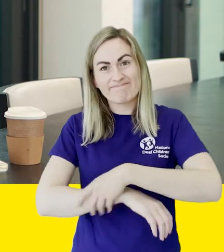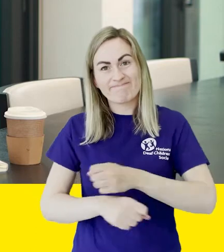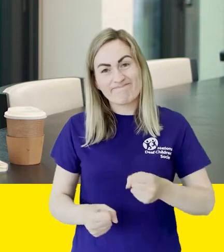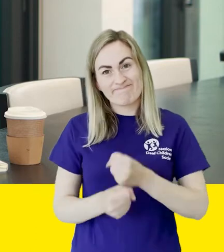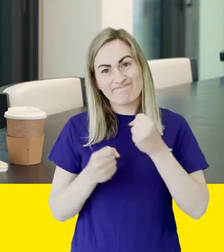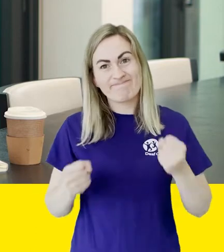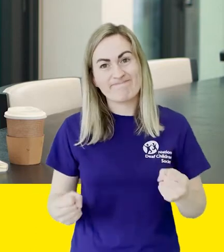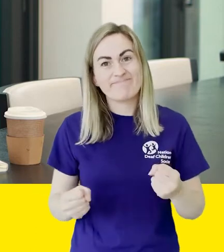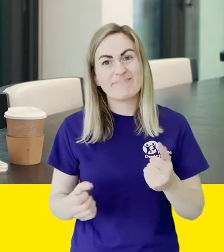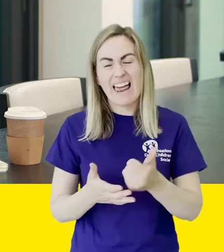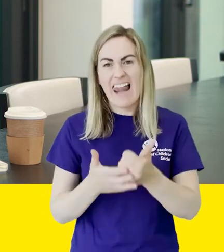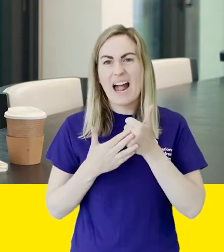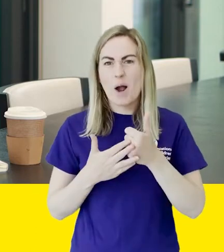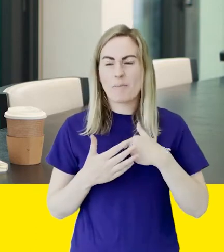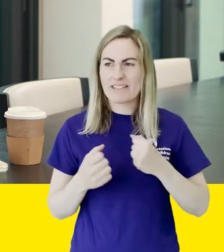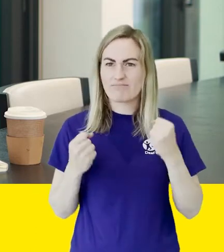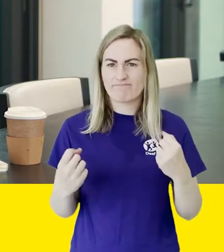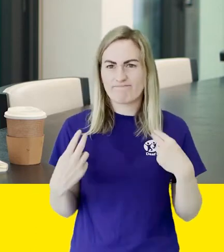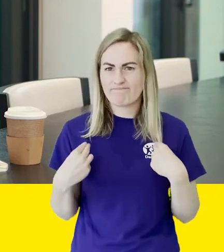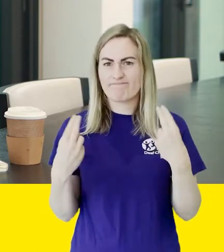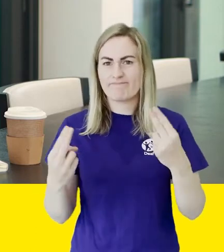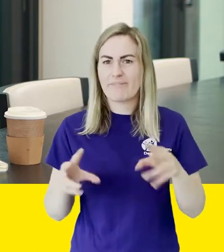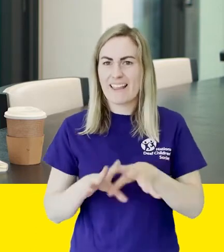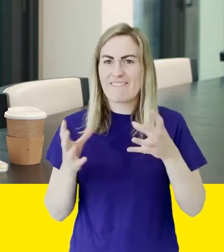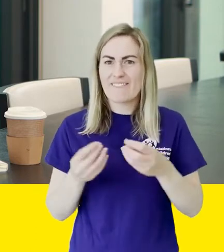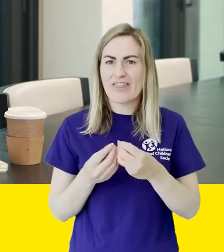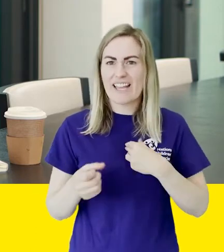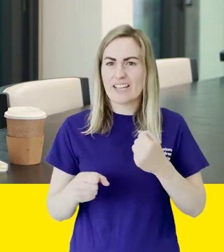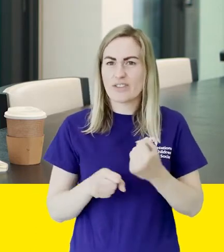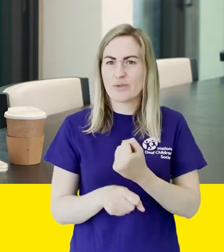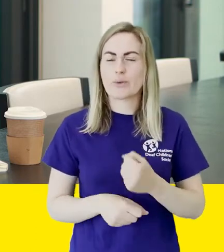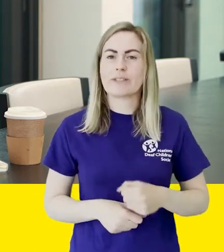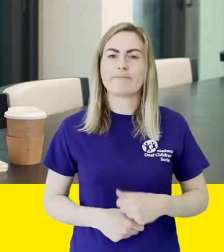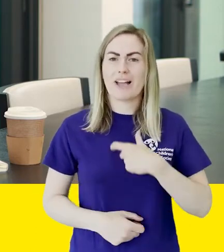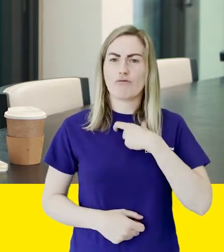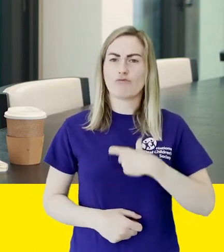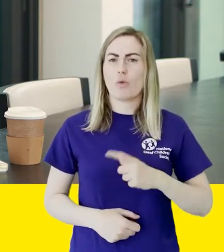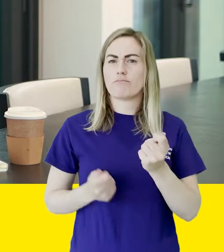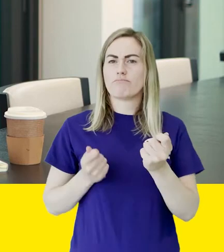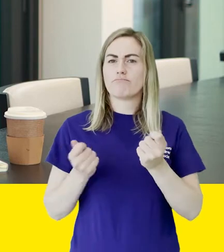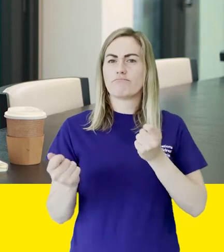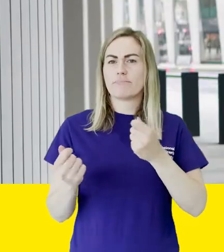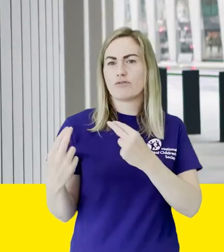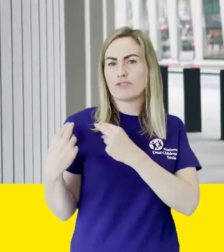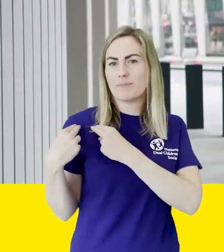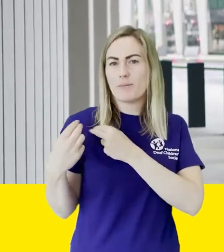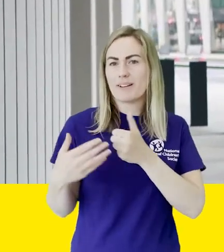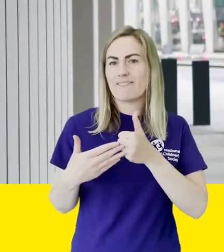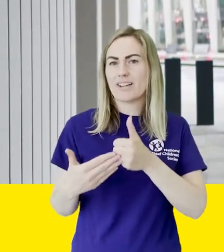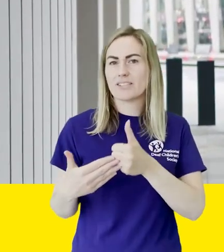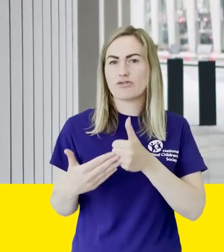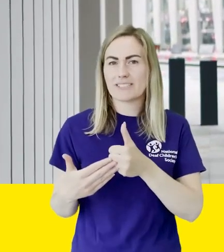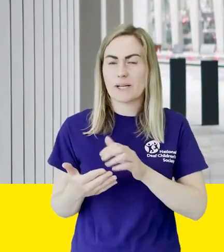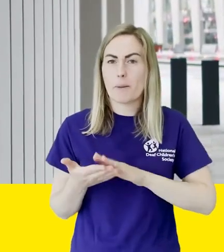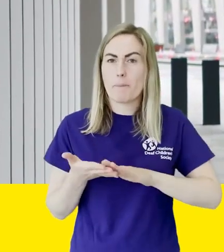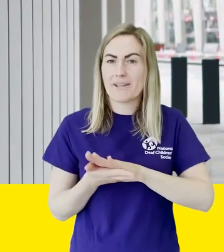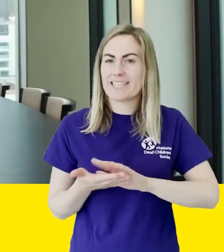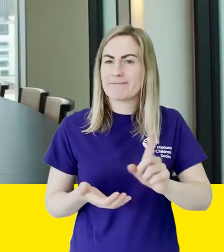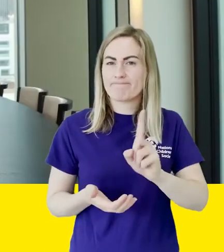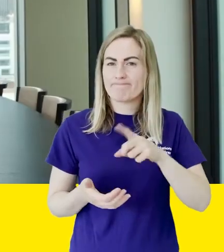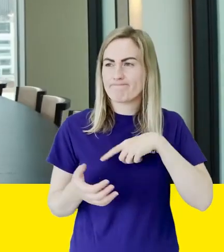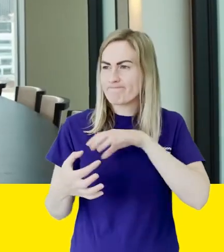me extremely resilient in everything I do. My role is Corporate Responsibility Advisor, and what that